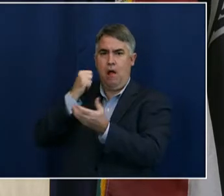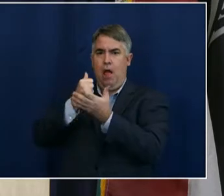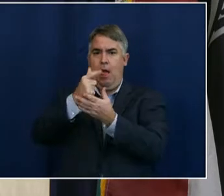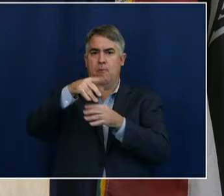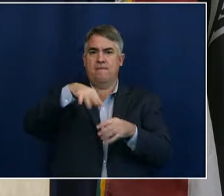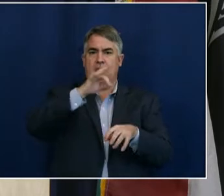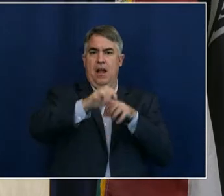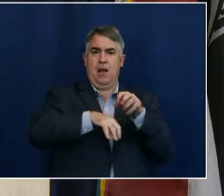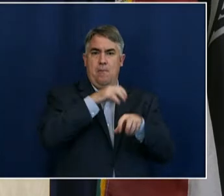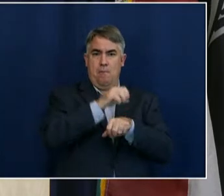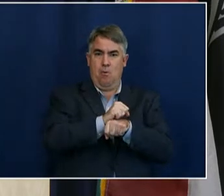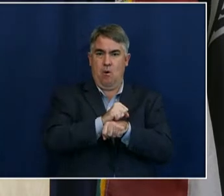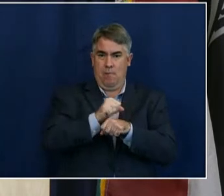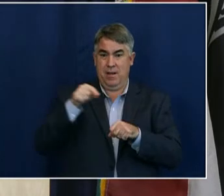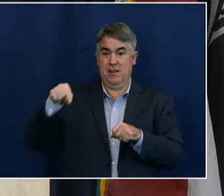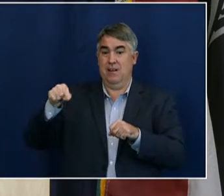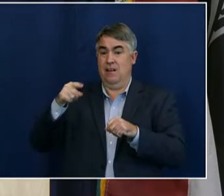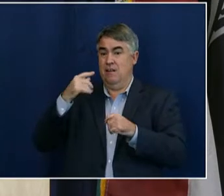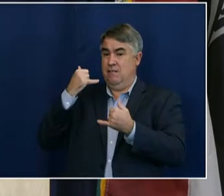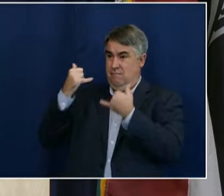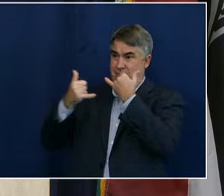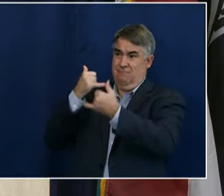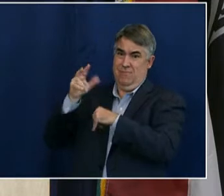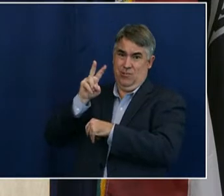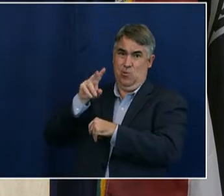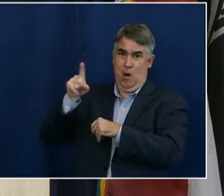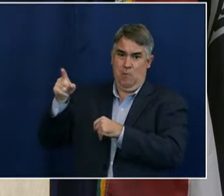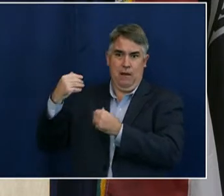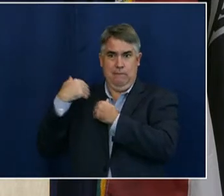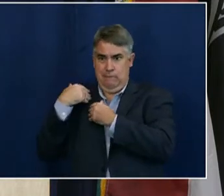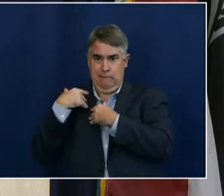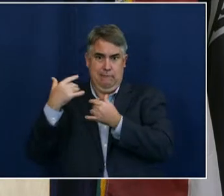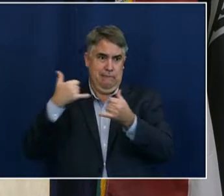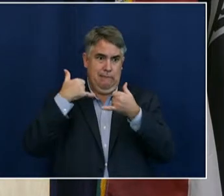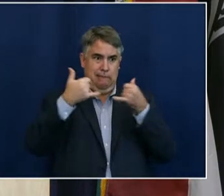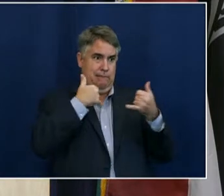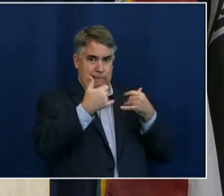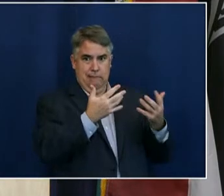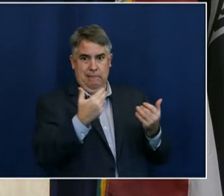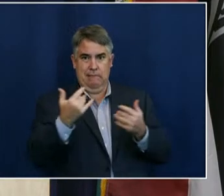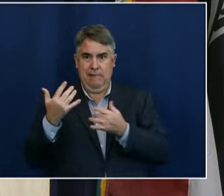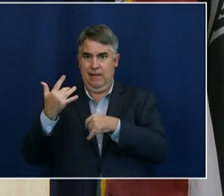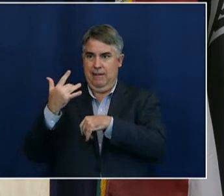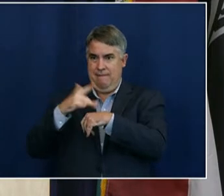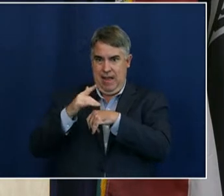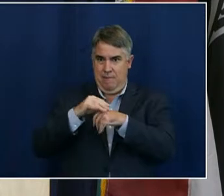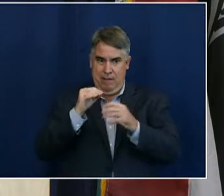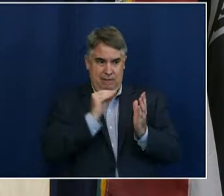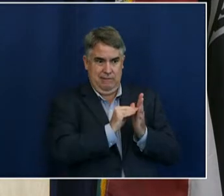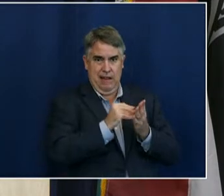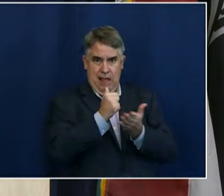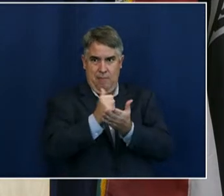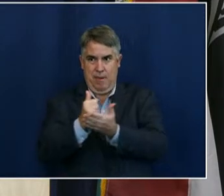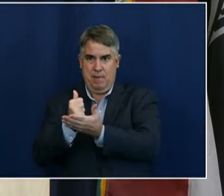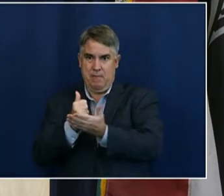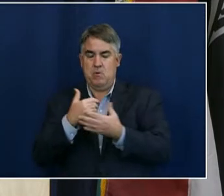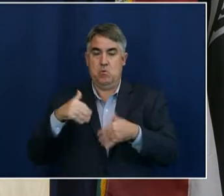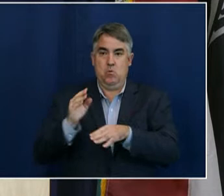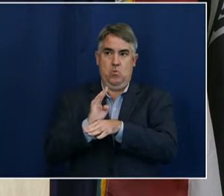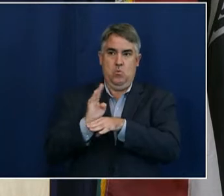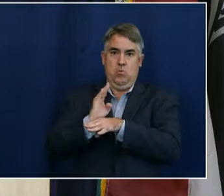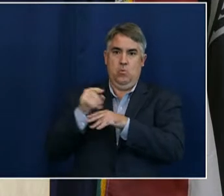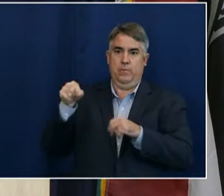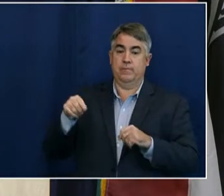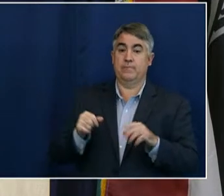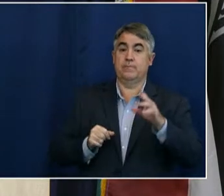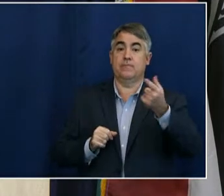to schedule folks is dependent upon the ability of appointments to be present. And again, we are please asking, this is for 75